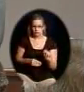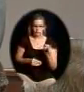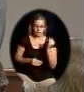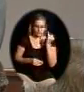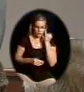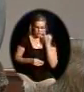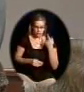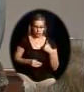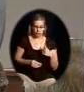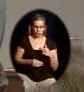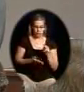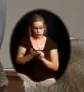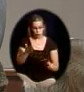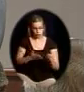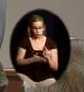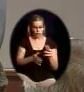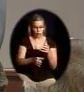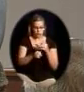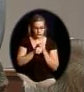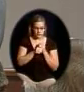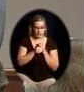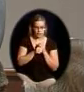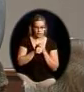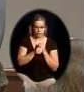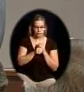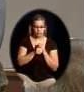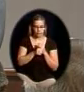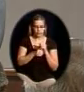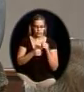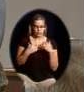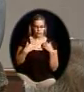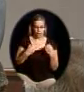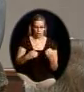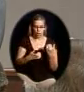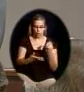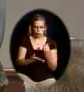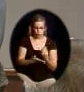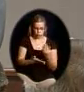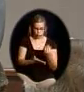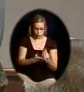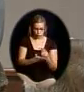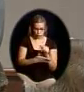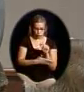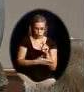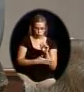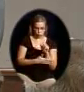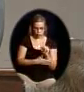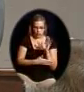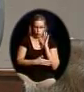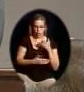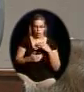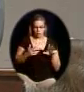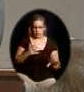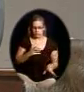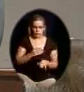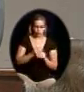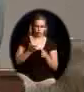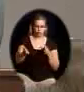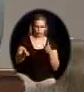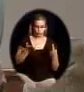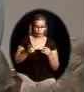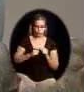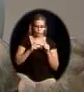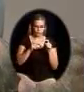indeed, the university receives the REACH Healthcare Foundation grant, there would be additional services provided to